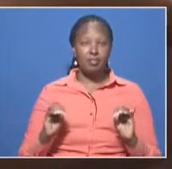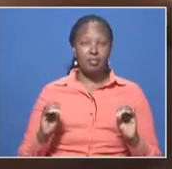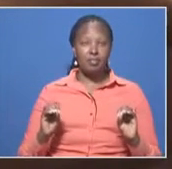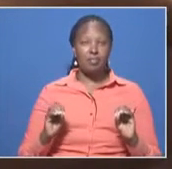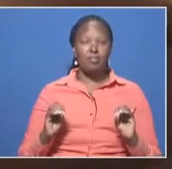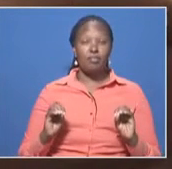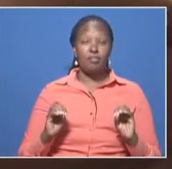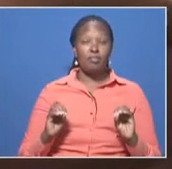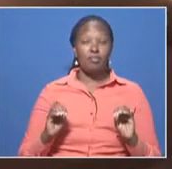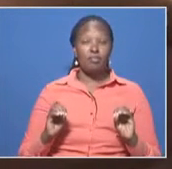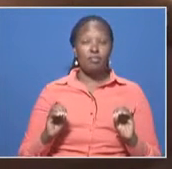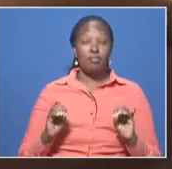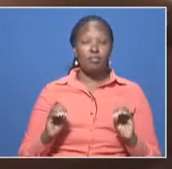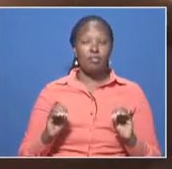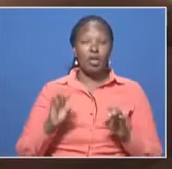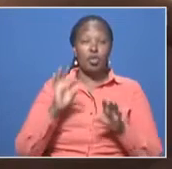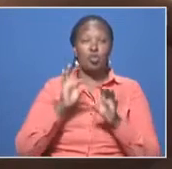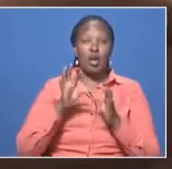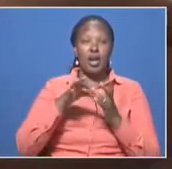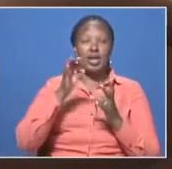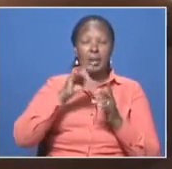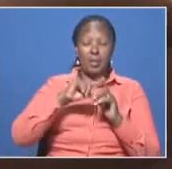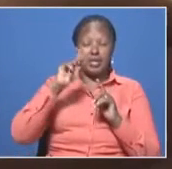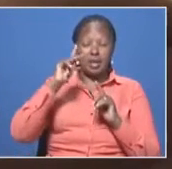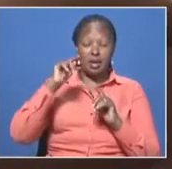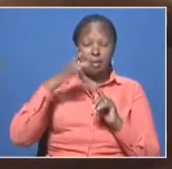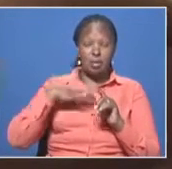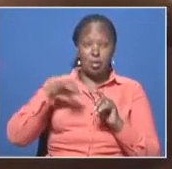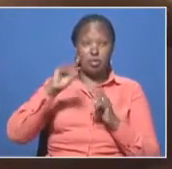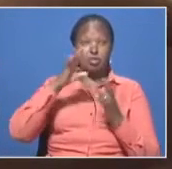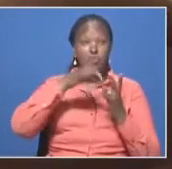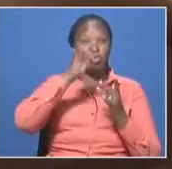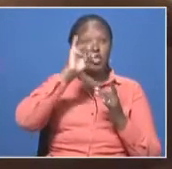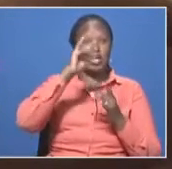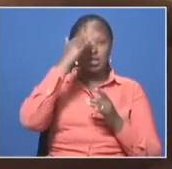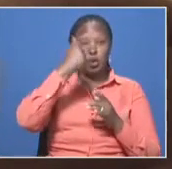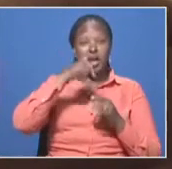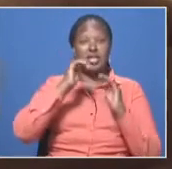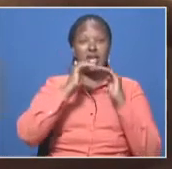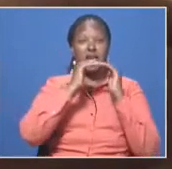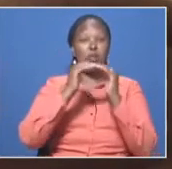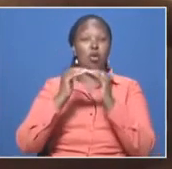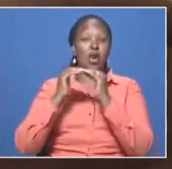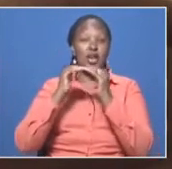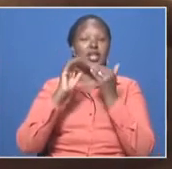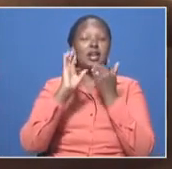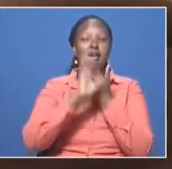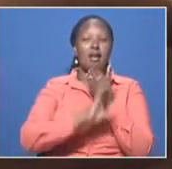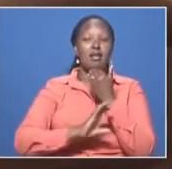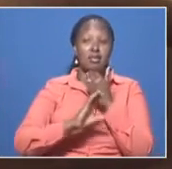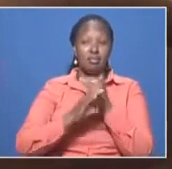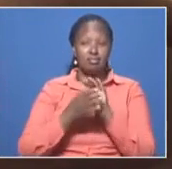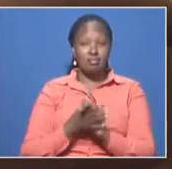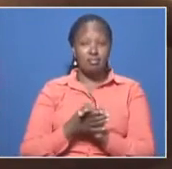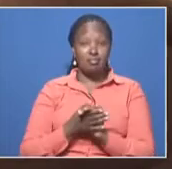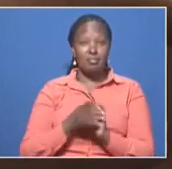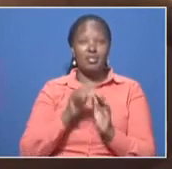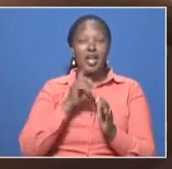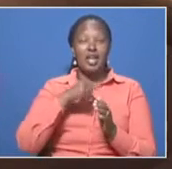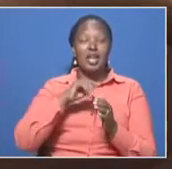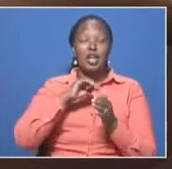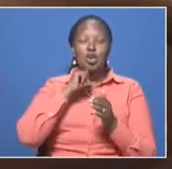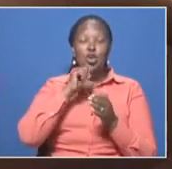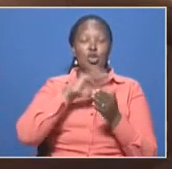ourselves on people, and people choose. Mm. That is why we are in a democratic country. Mm. So it does not stop